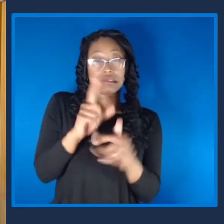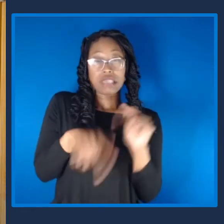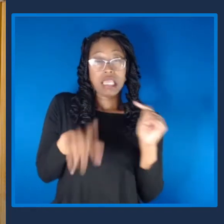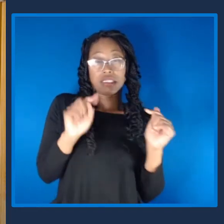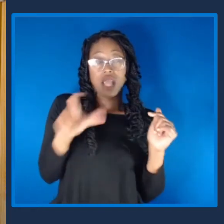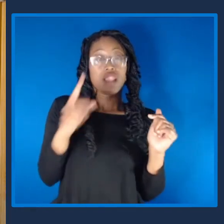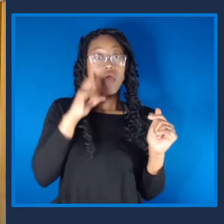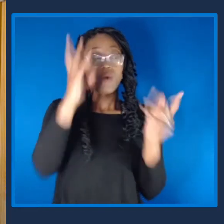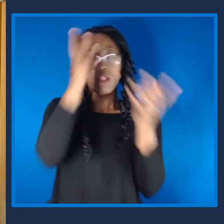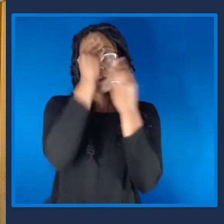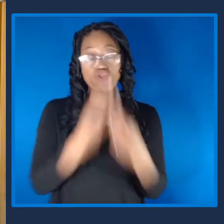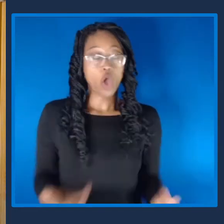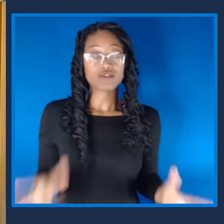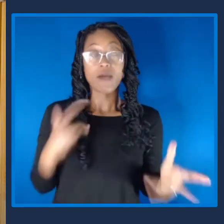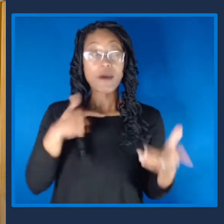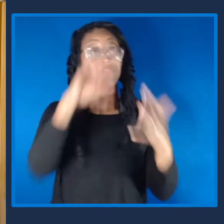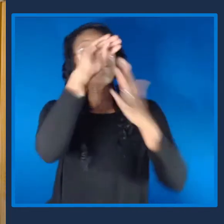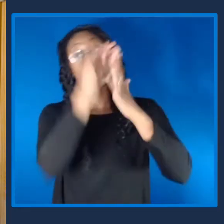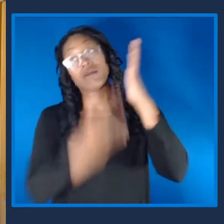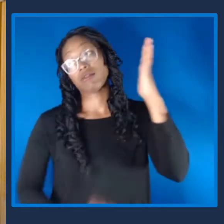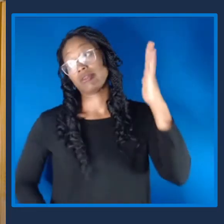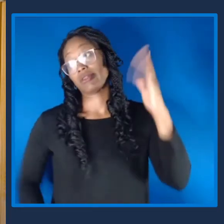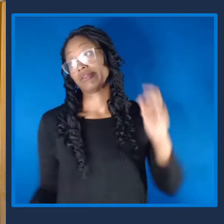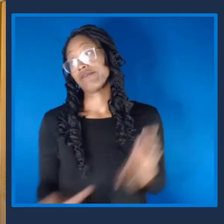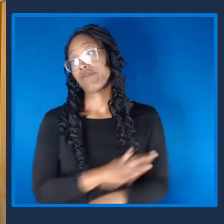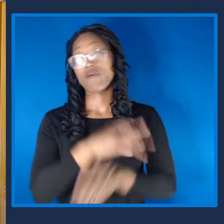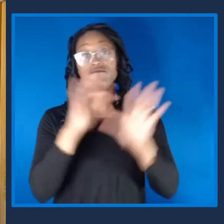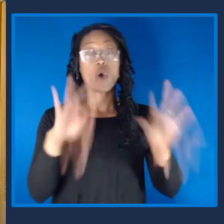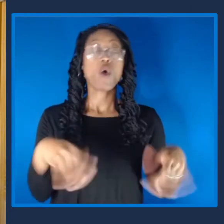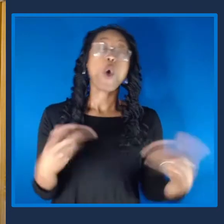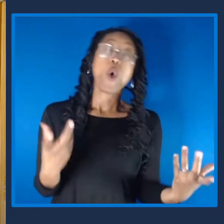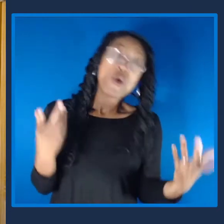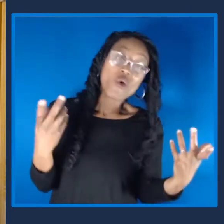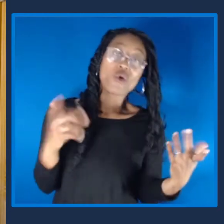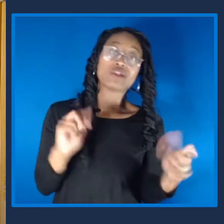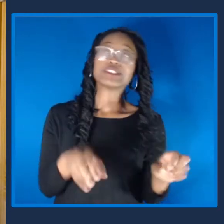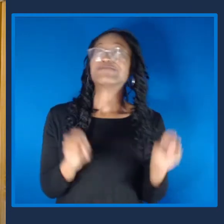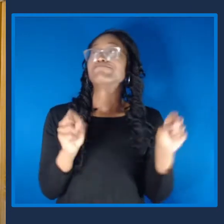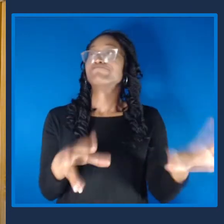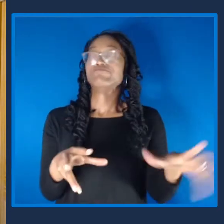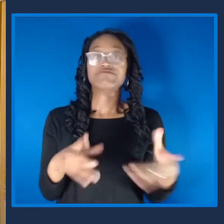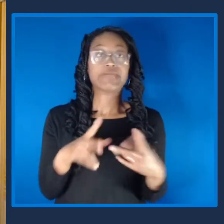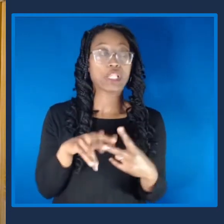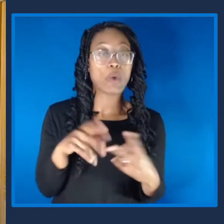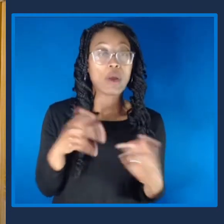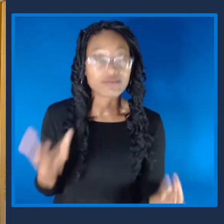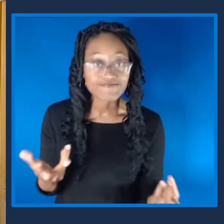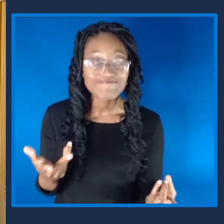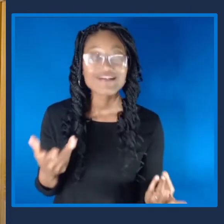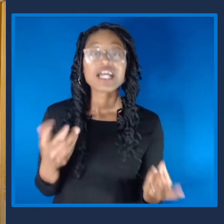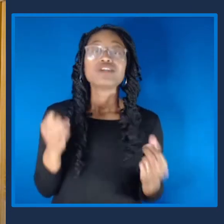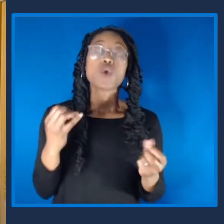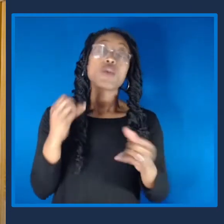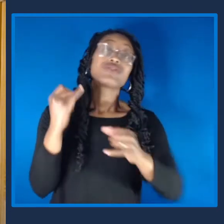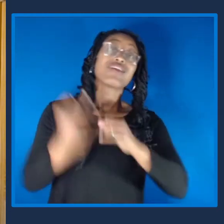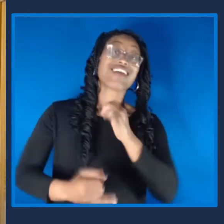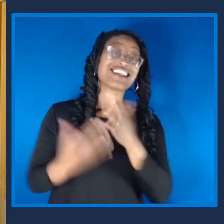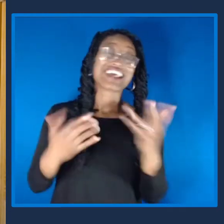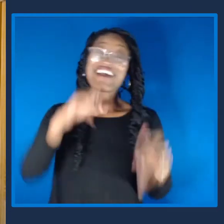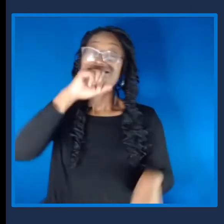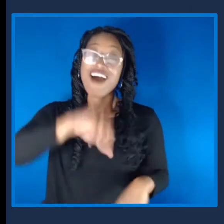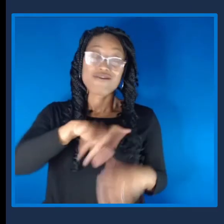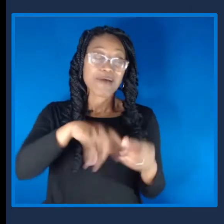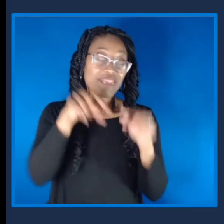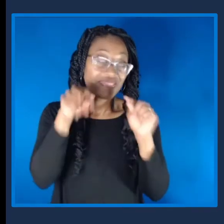either stuck filling out the whole form or deciding like, maybe I don't want to do that. I'm going to abandon it. And finally, the last thing that I love about